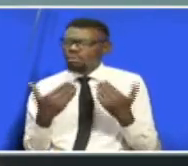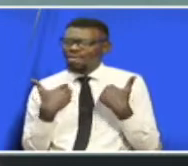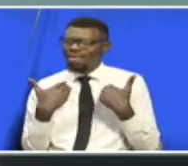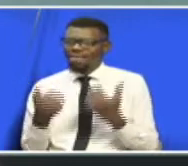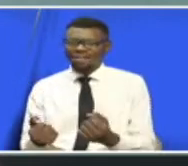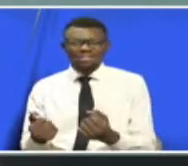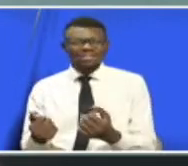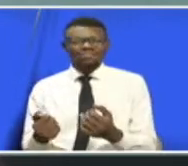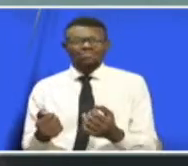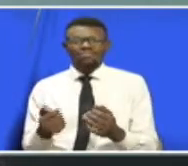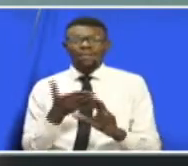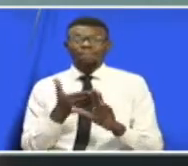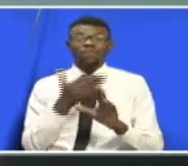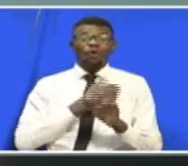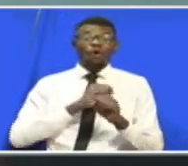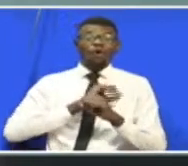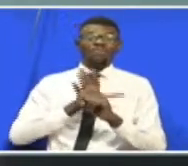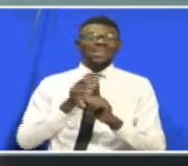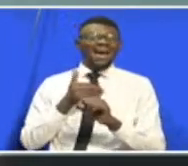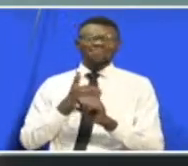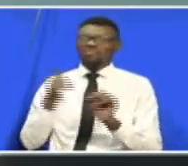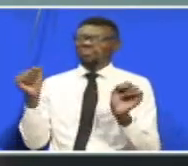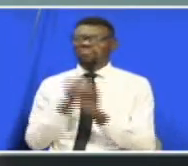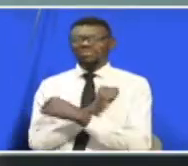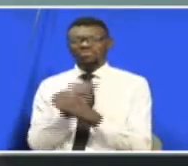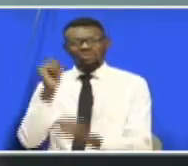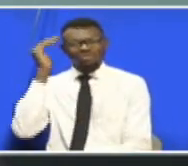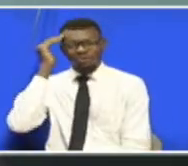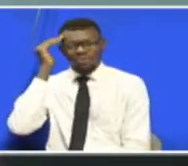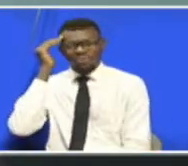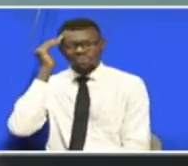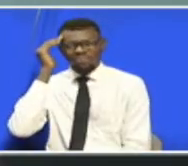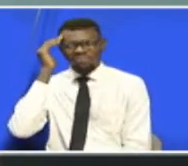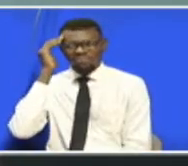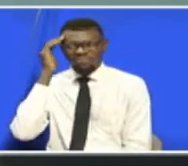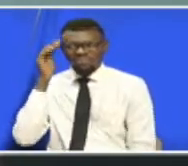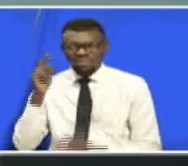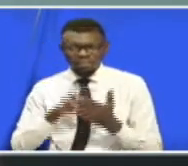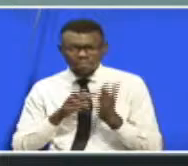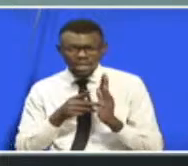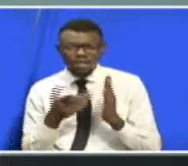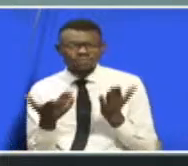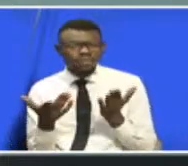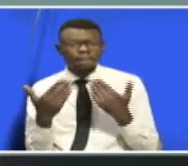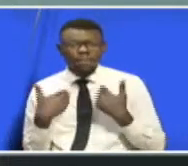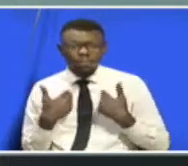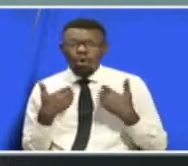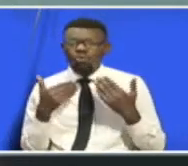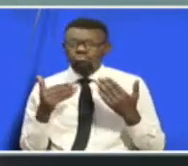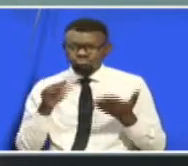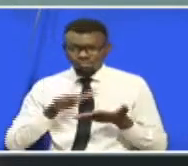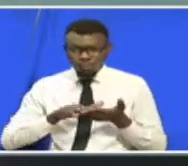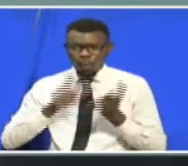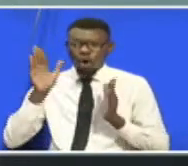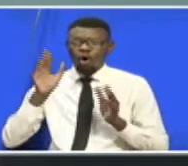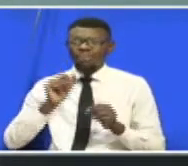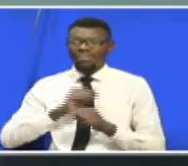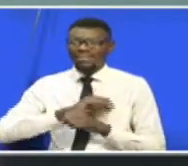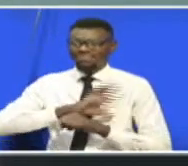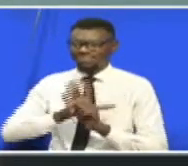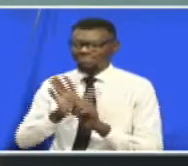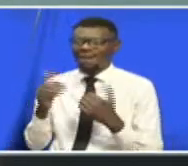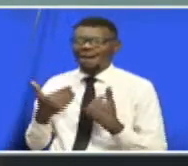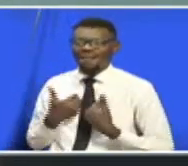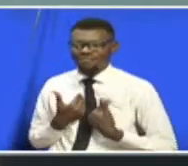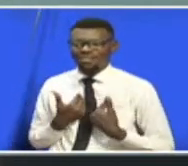go for testing. Okay. So based on that alone, we could be getting a sense that more and more people are getting COVID, infected with